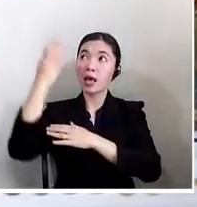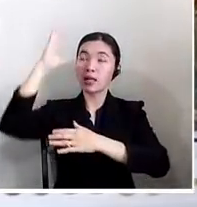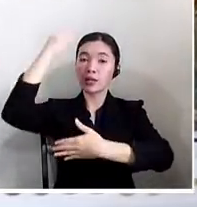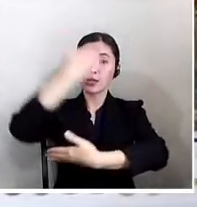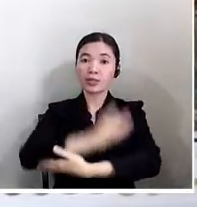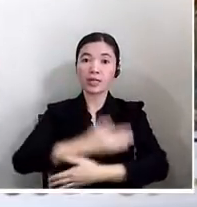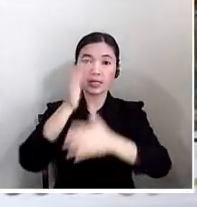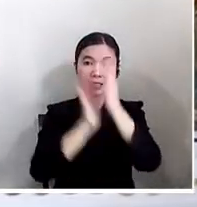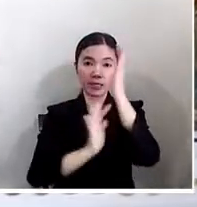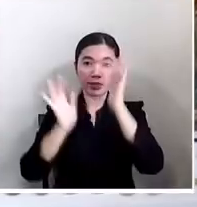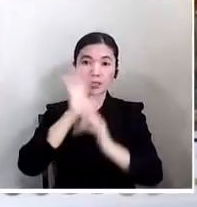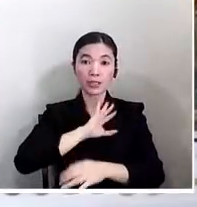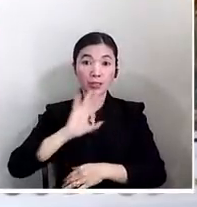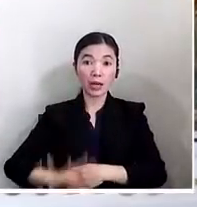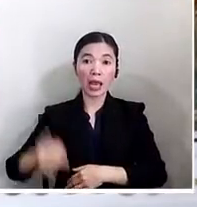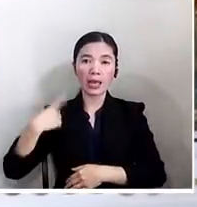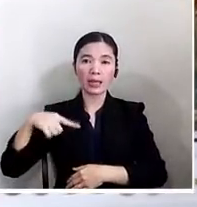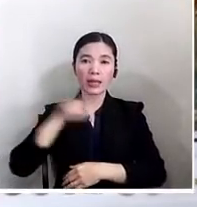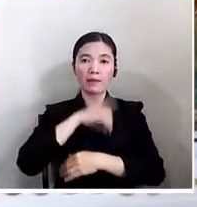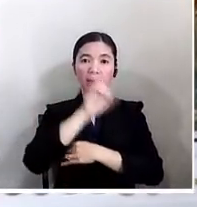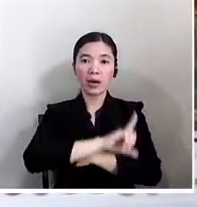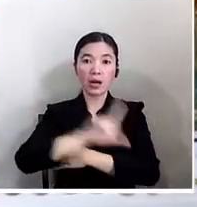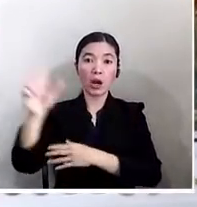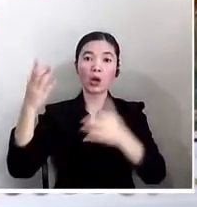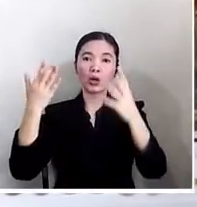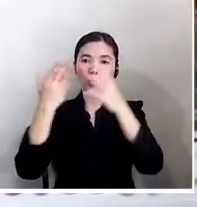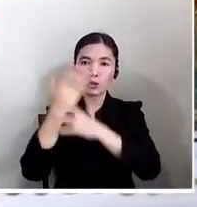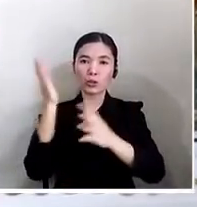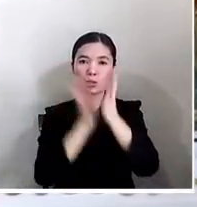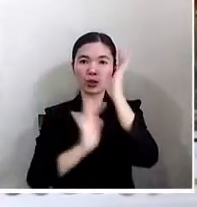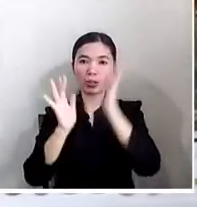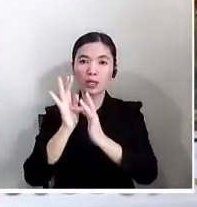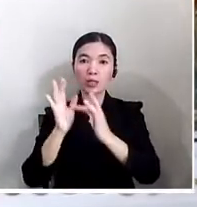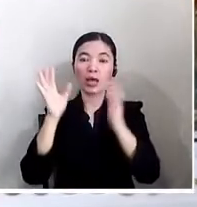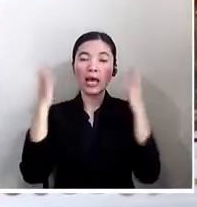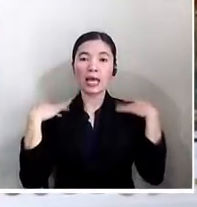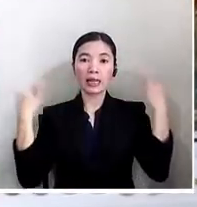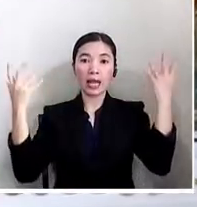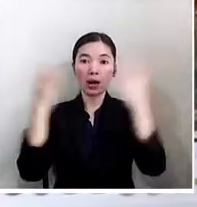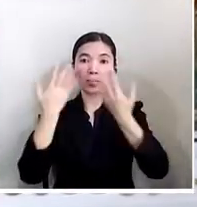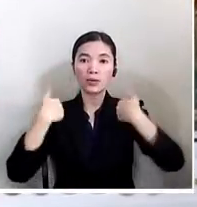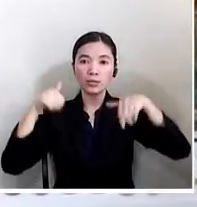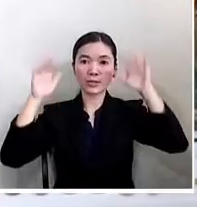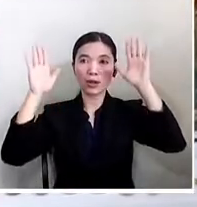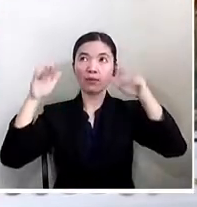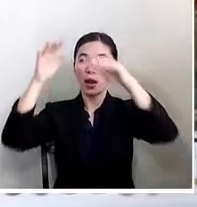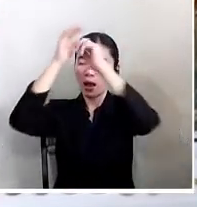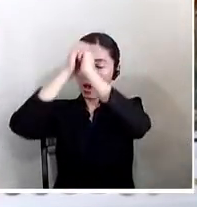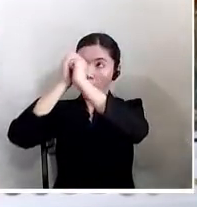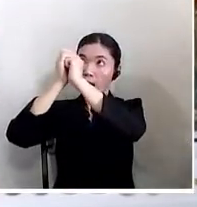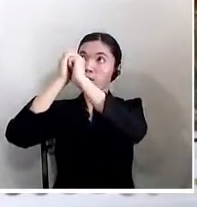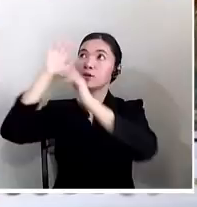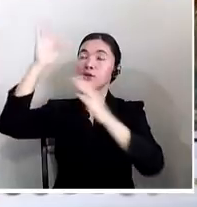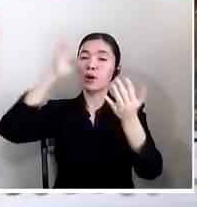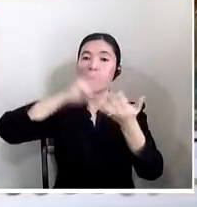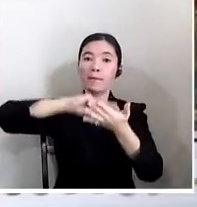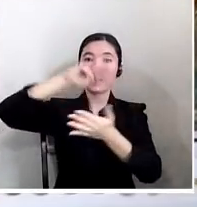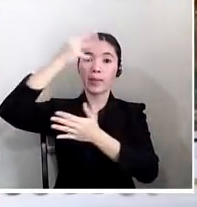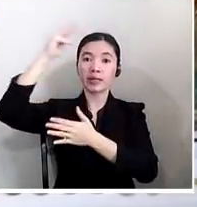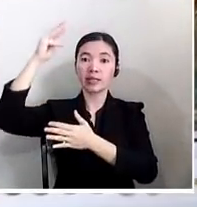Christ, our Lord. Through him, the host of angels adores your majesty and